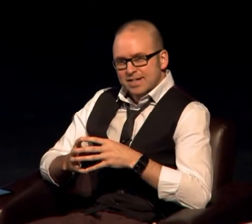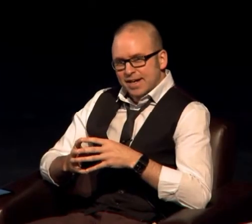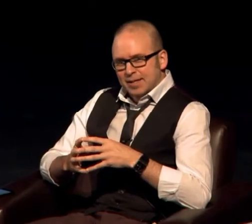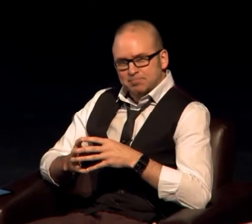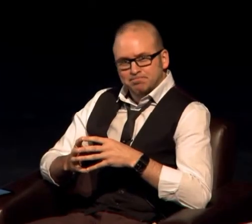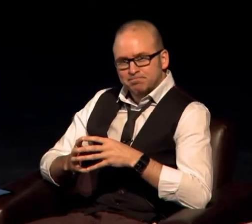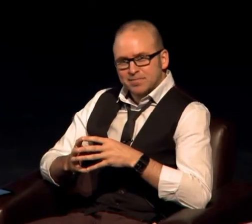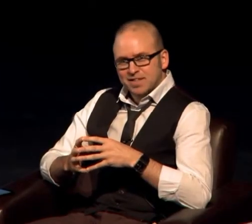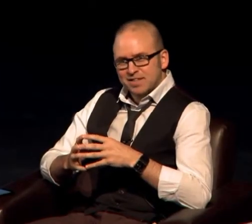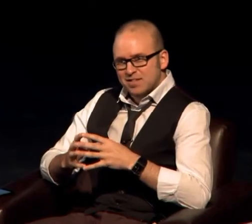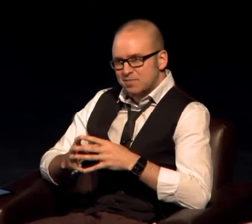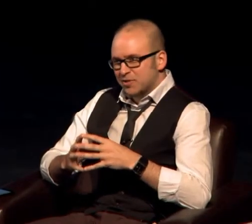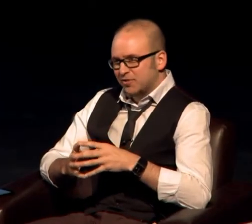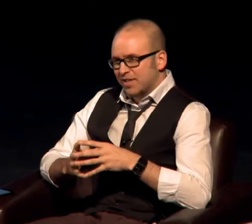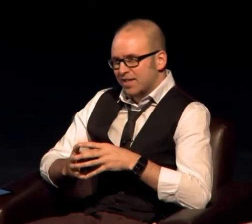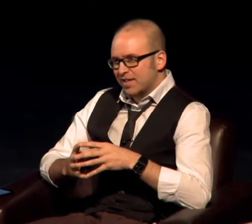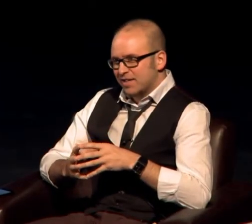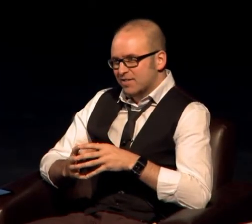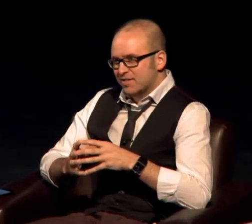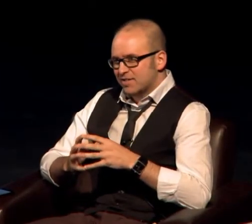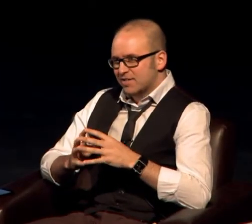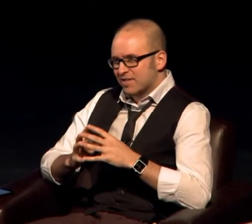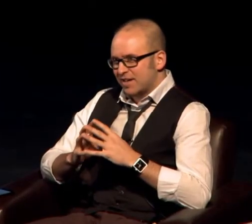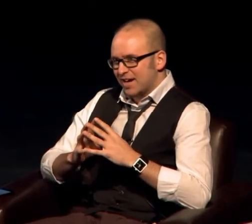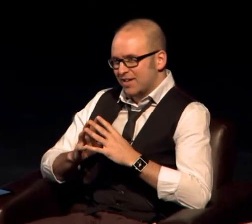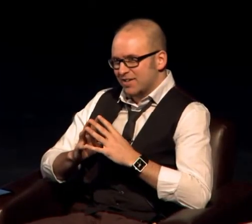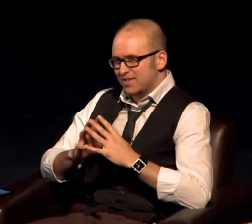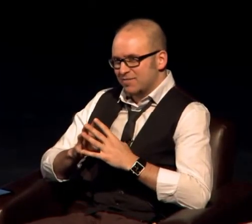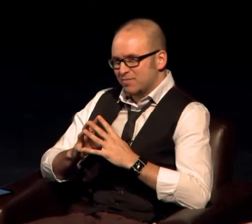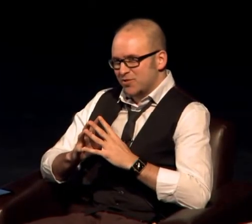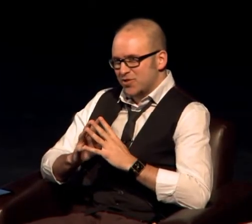architecture. This building is